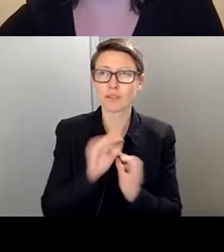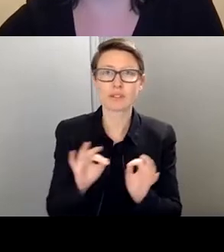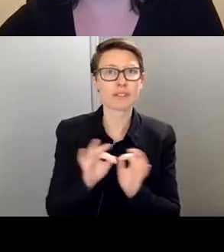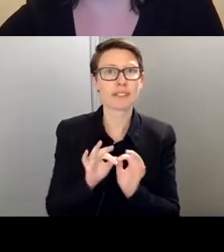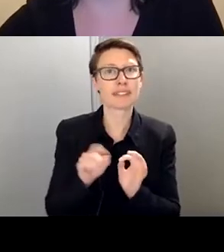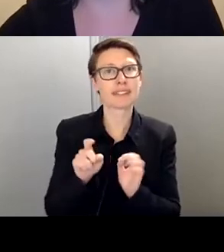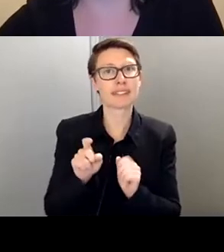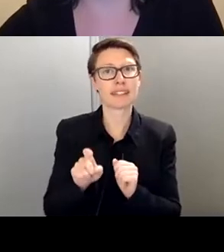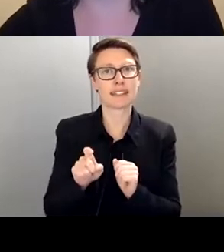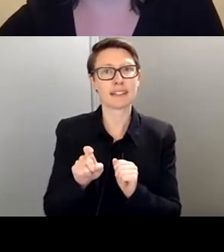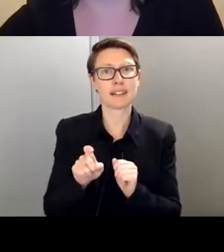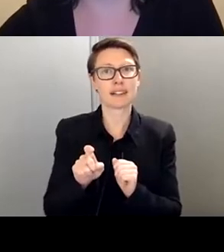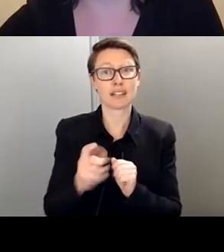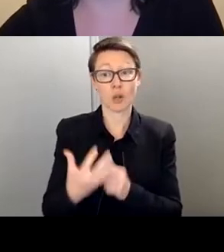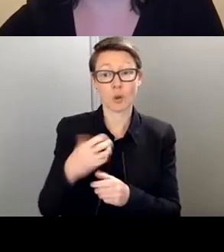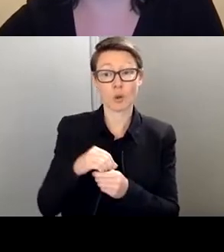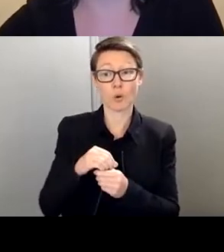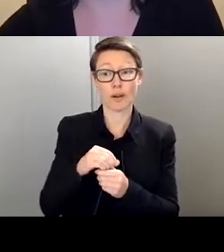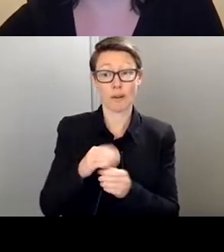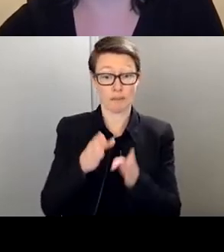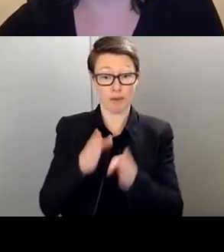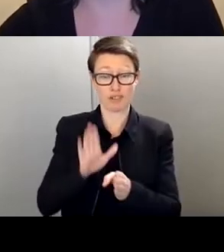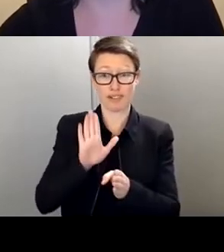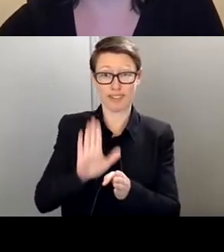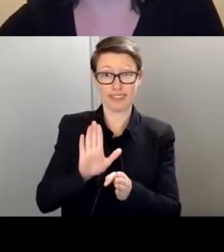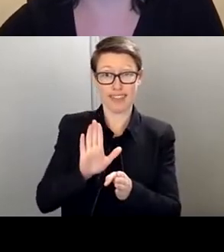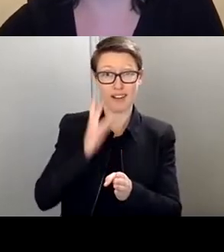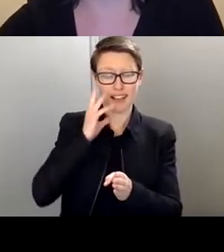often lived experience, and if it can't be that, we need